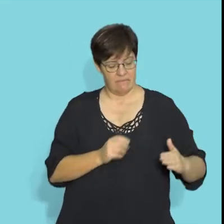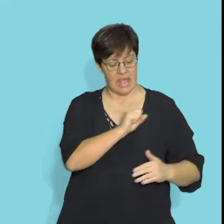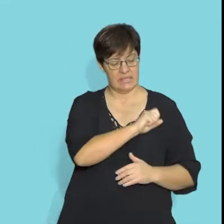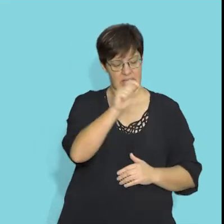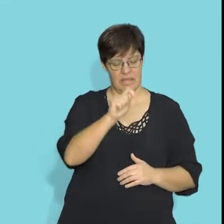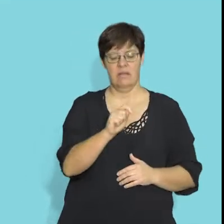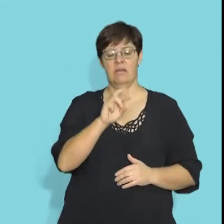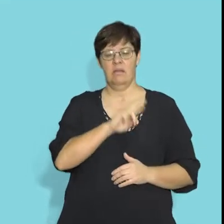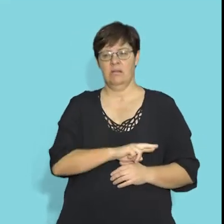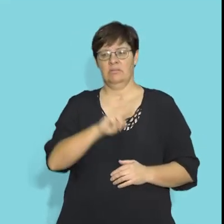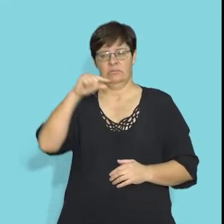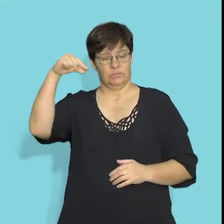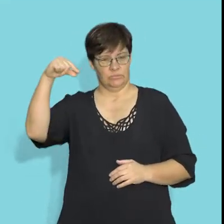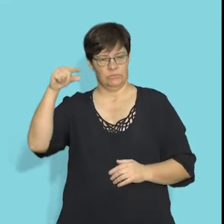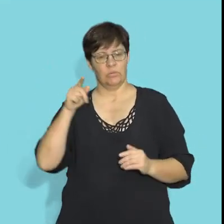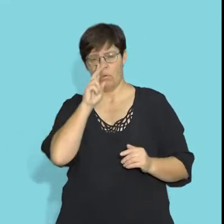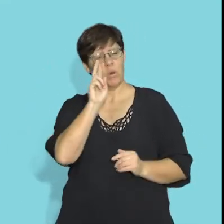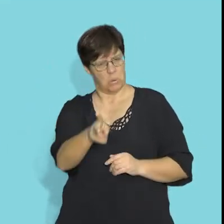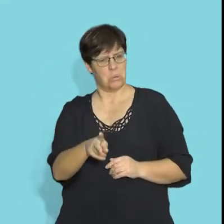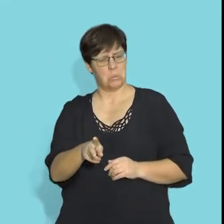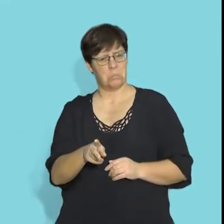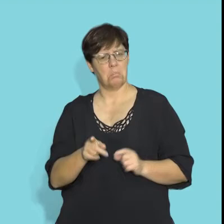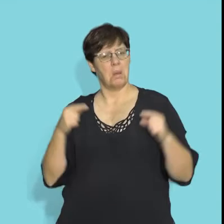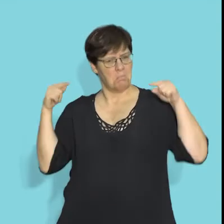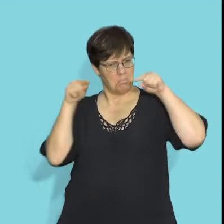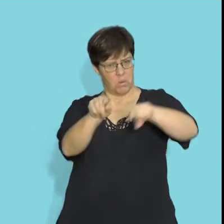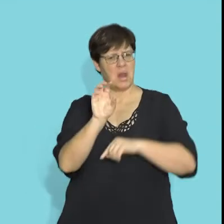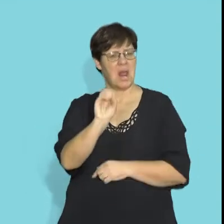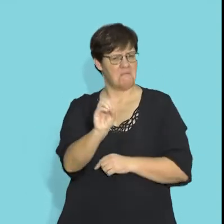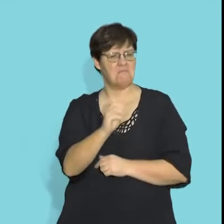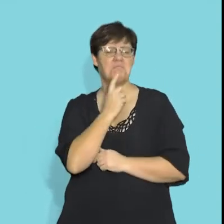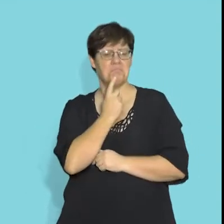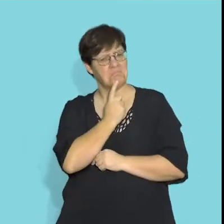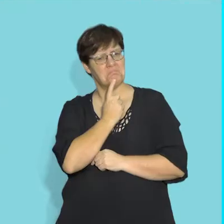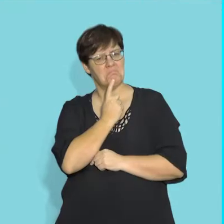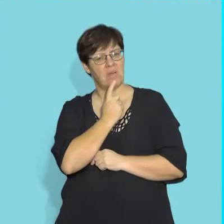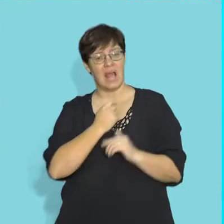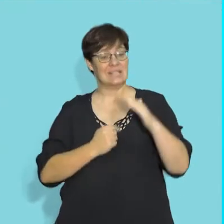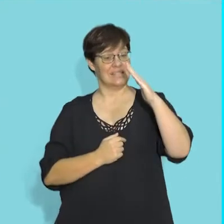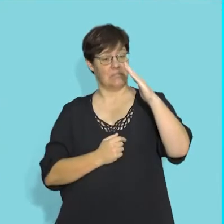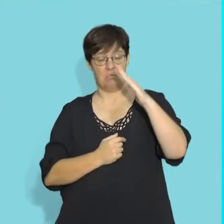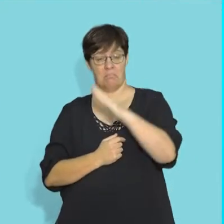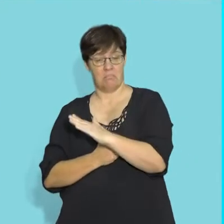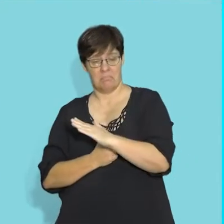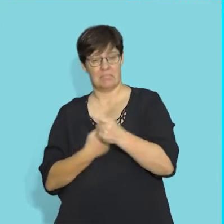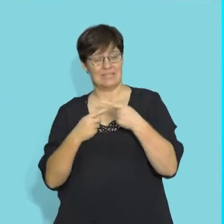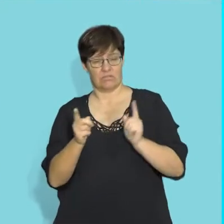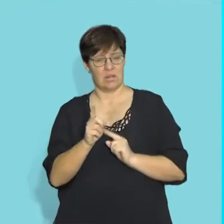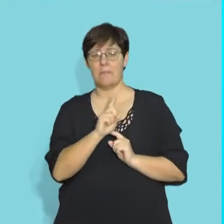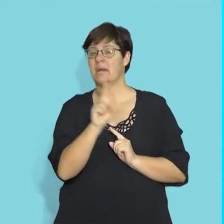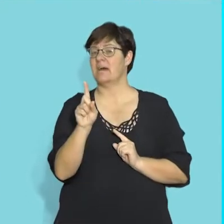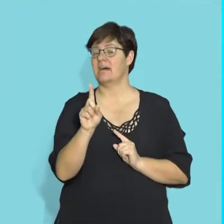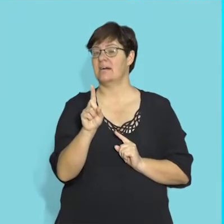and RQ. It looks like these lines are parallel, and so it's not the steepness that makes them different,